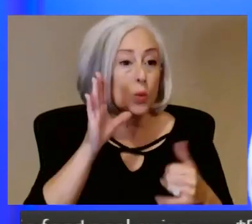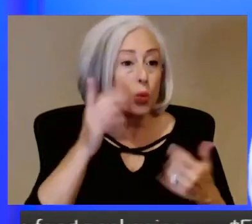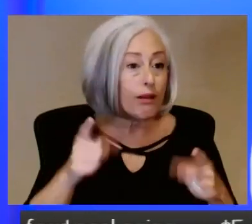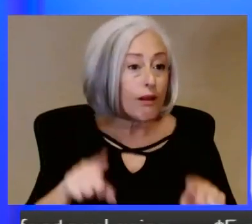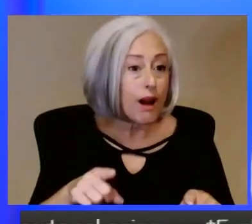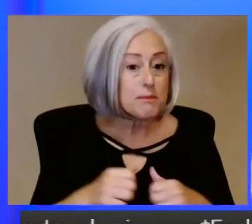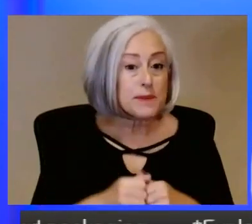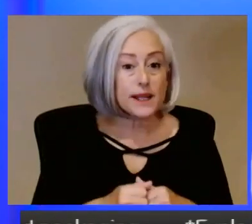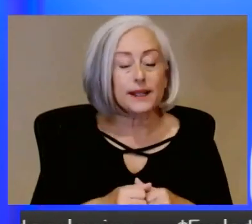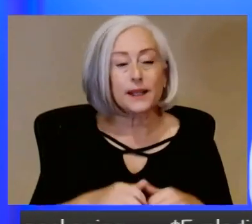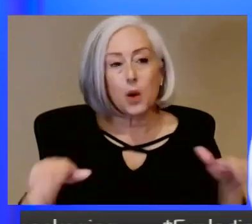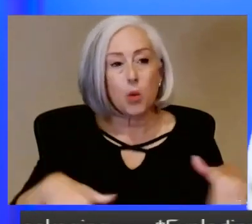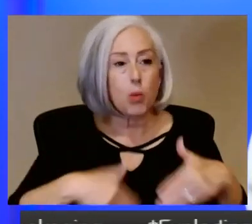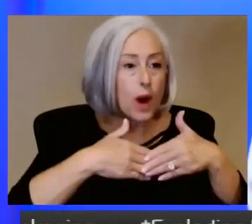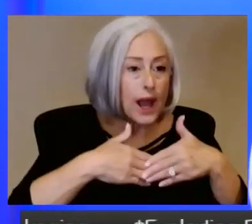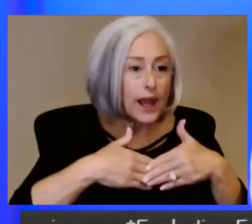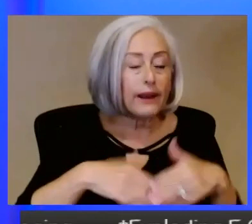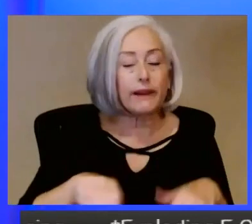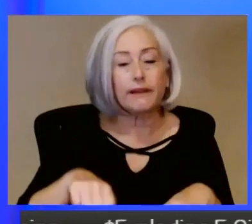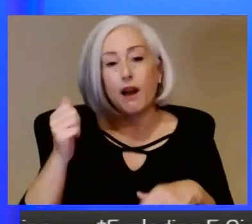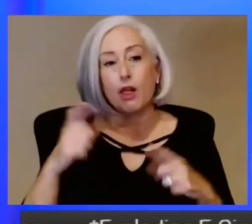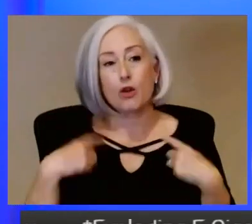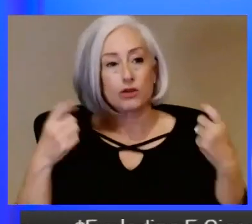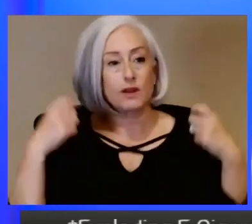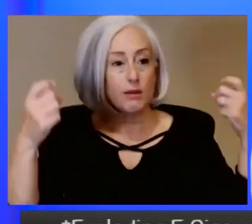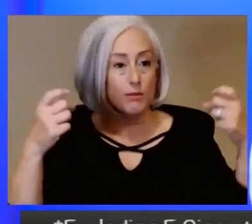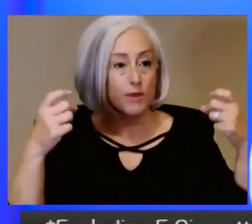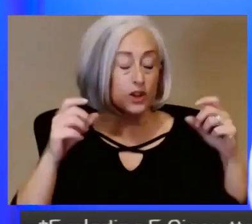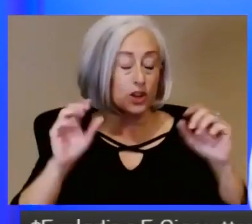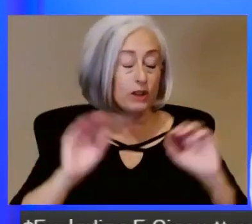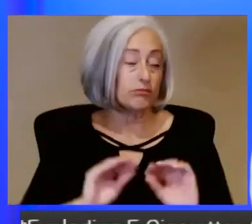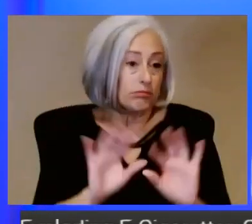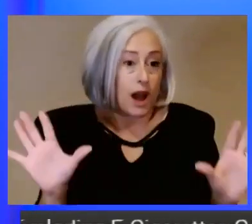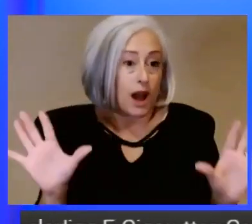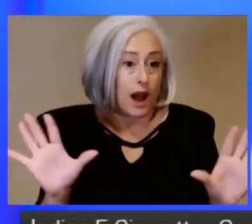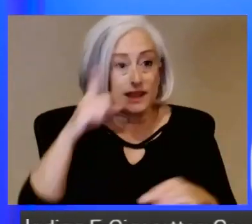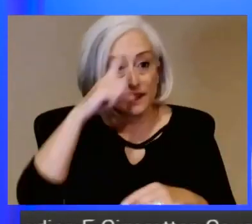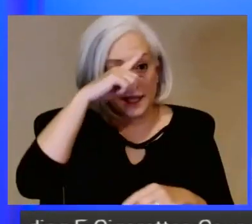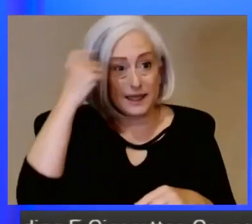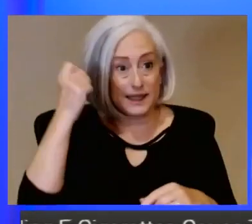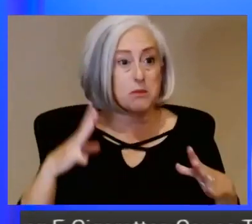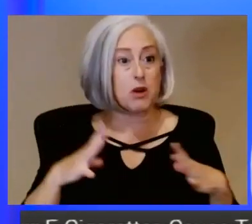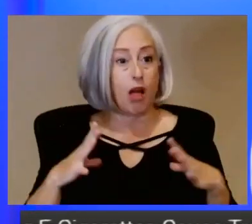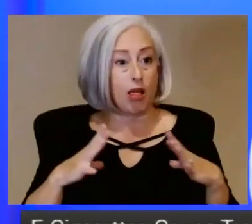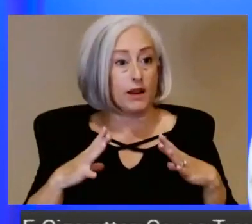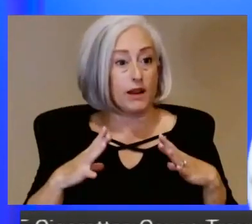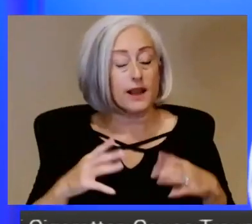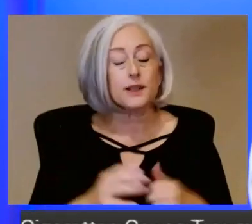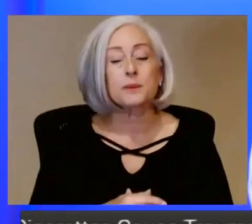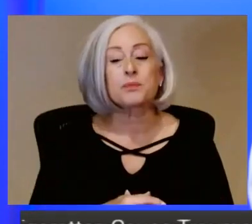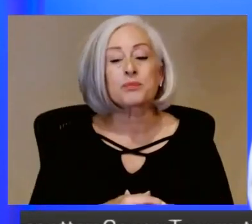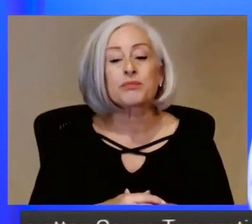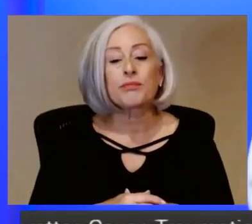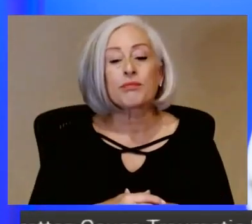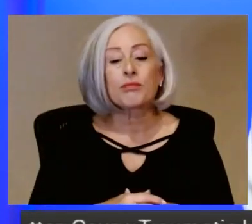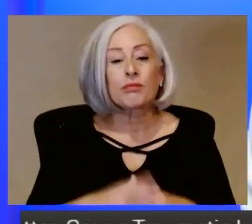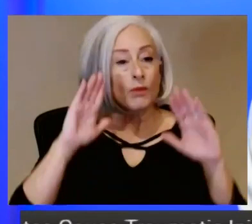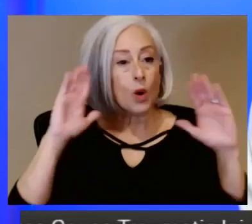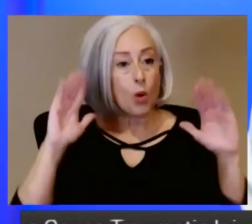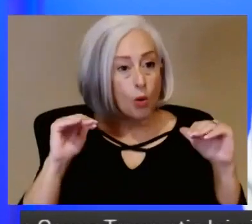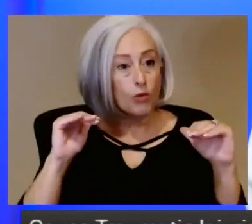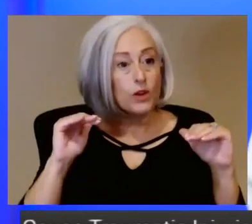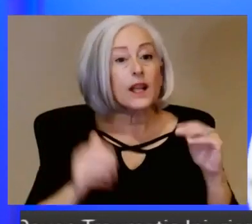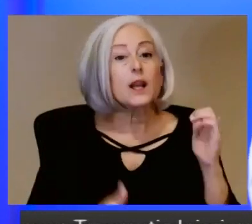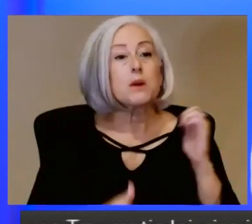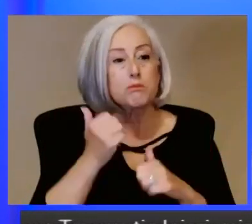weddings and other celebrations that we'll be having, obviously the summer holidays, so all of those things. But hopefully if we can do a majority of those things outside,